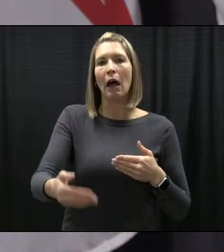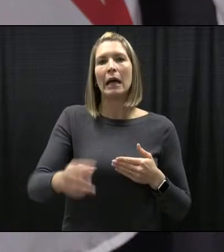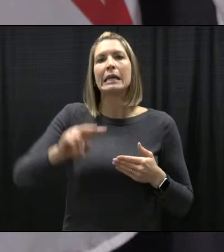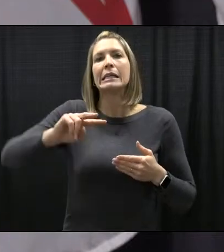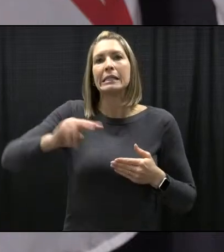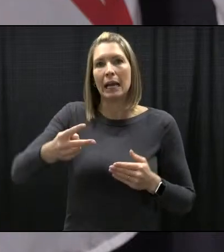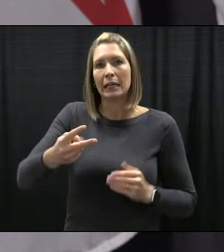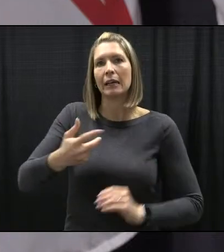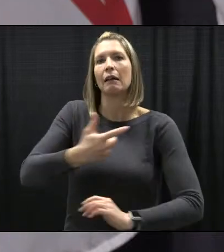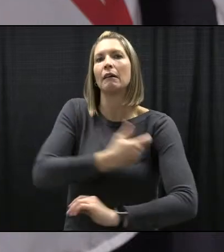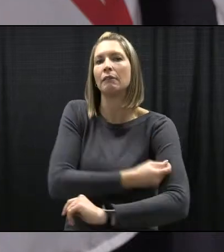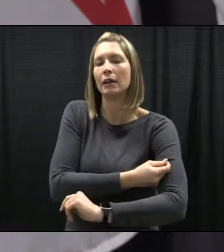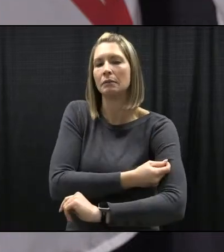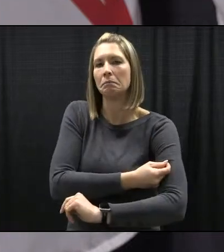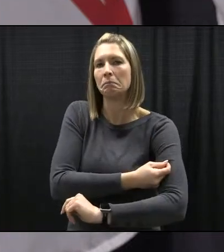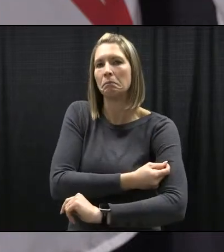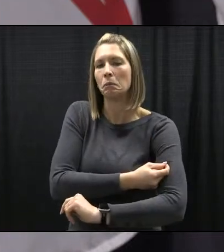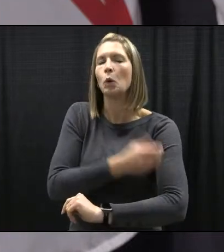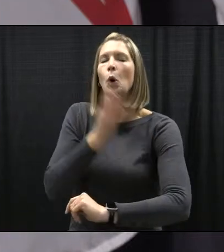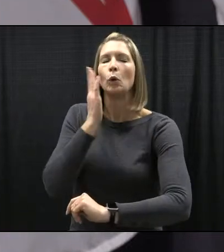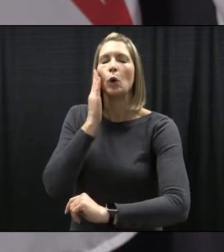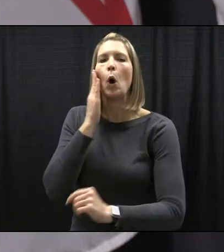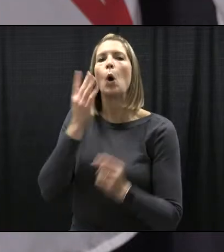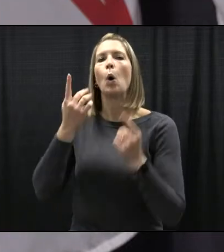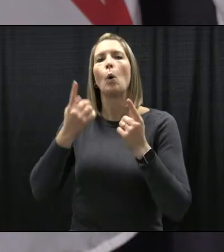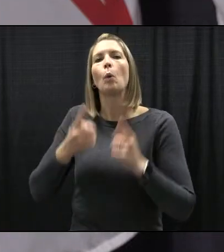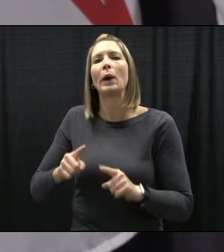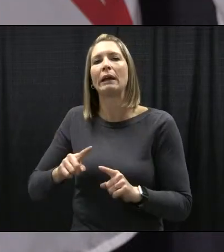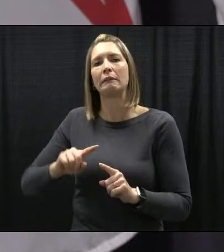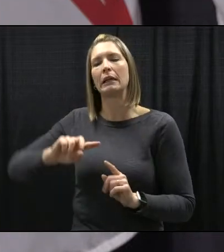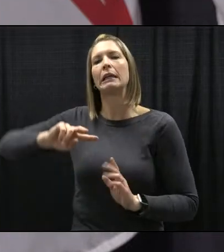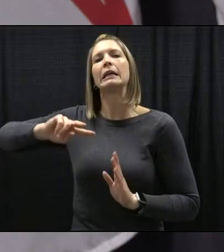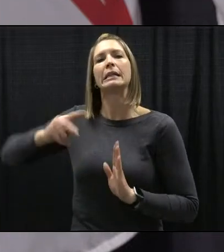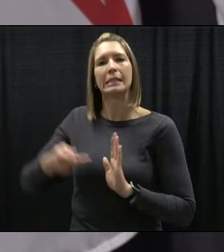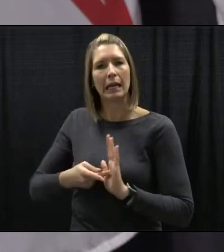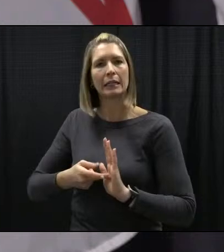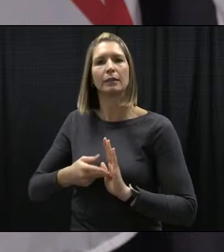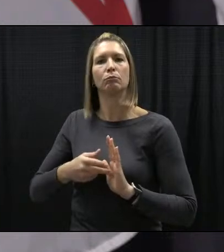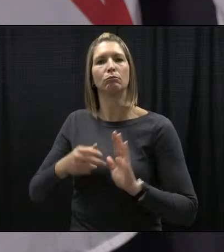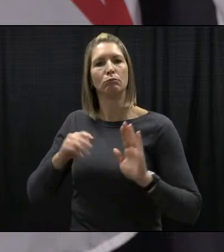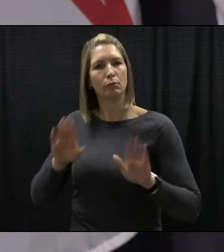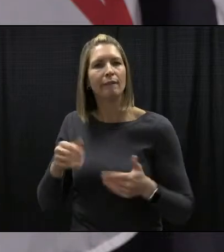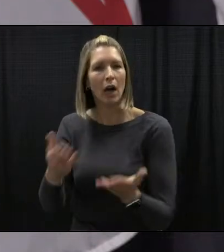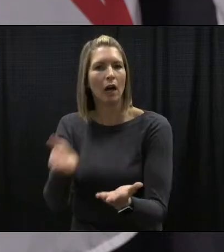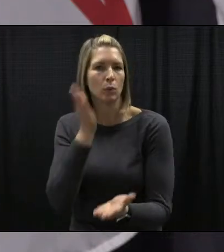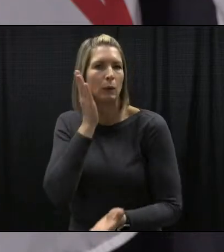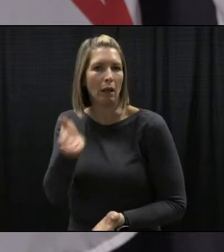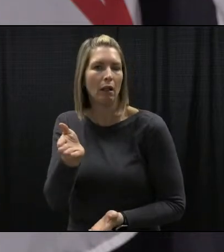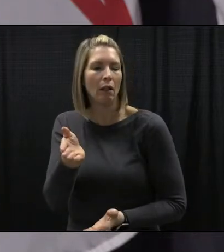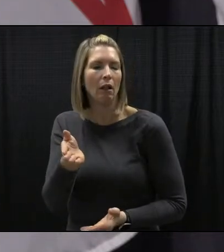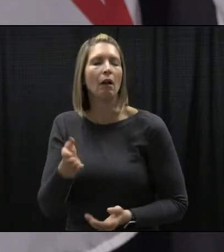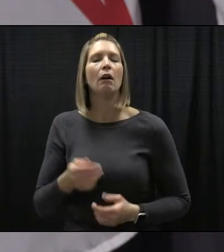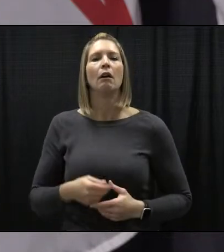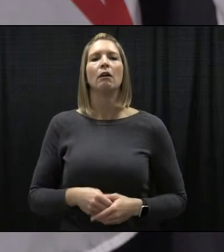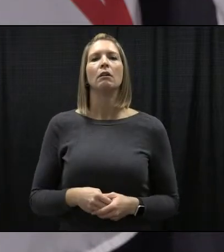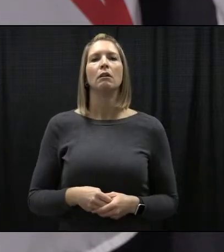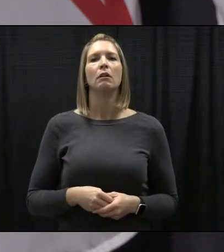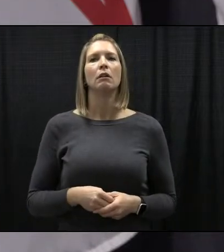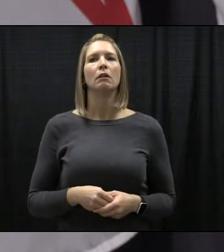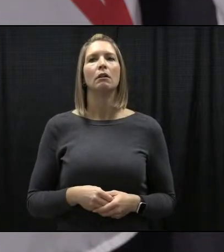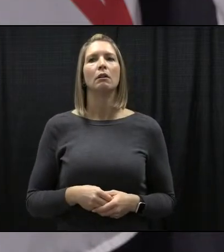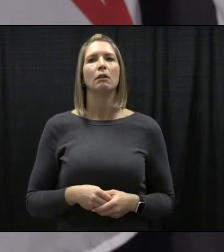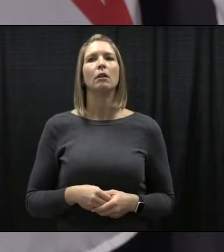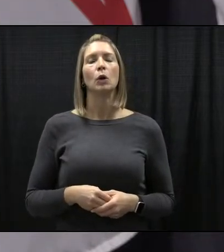doses, I guess that will determine how quickly we can get those kids in for a second dose. We anticipate that there's going to be